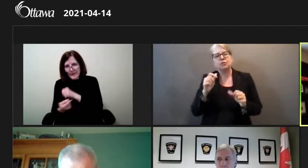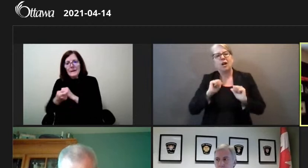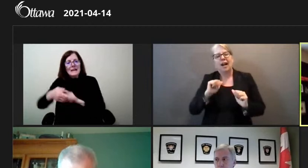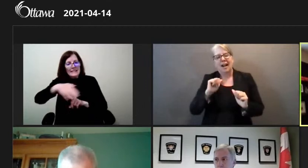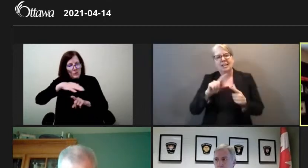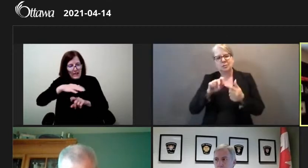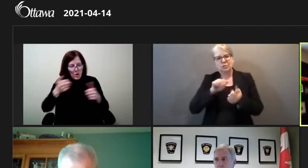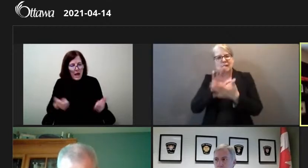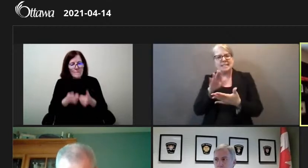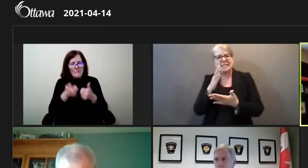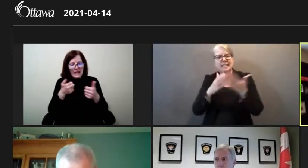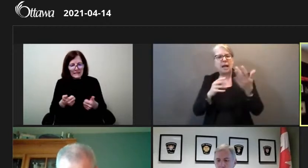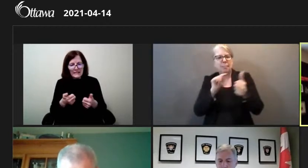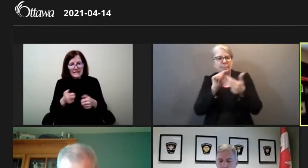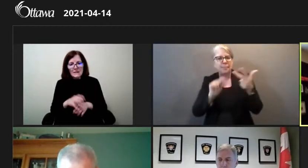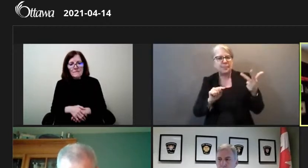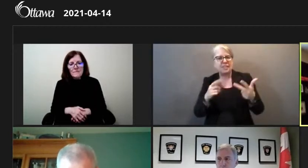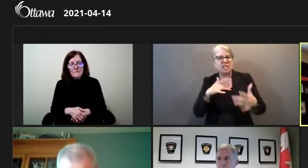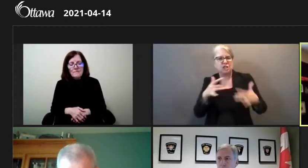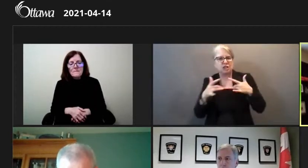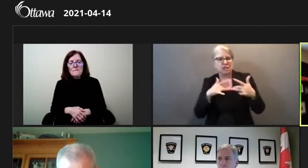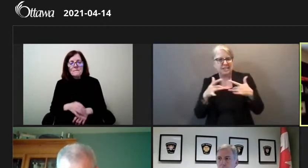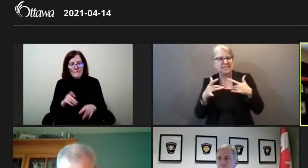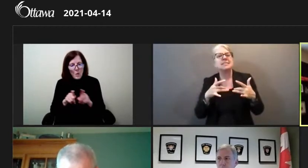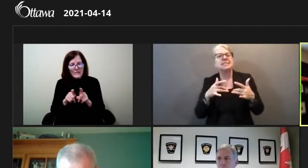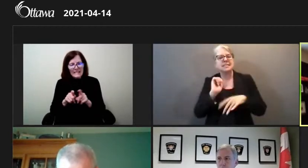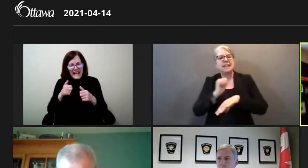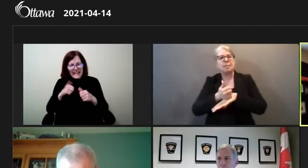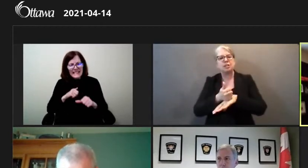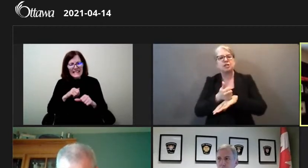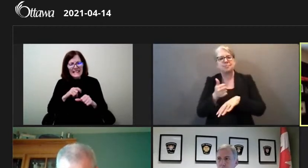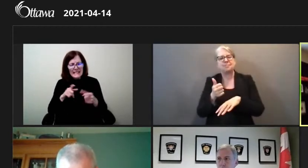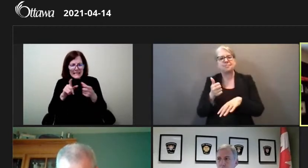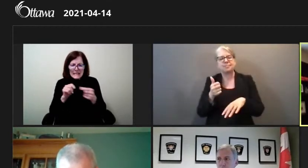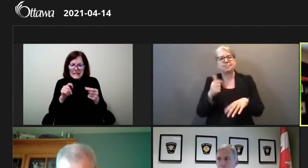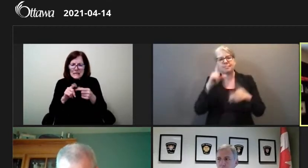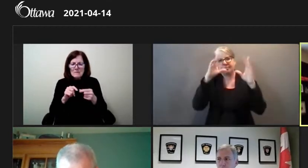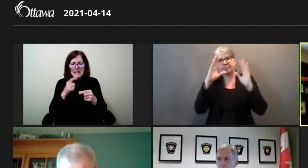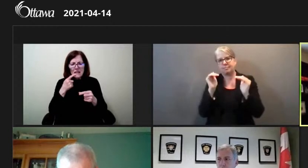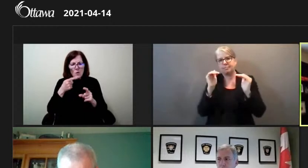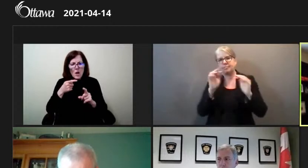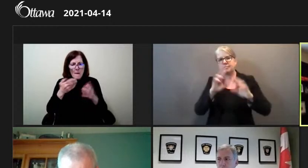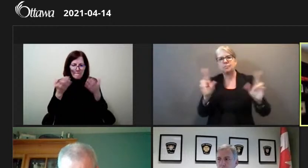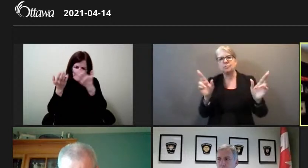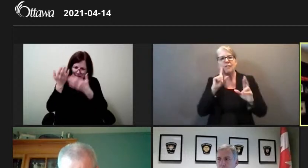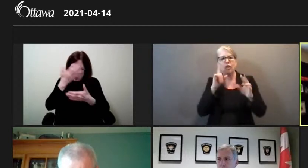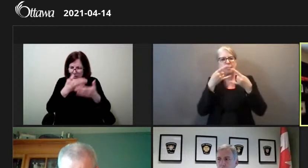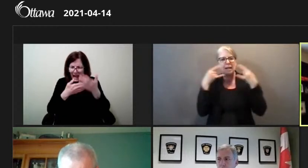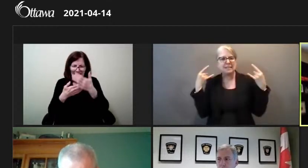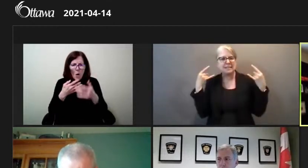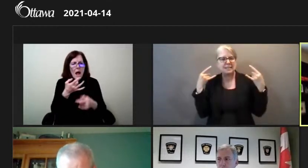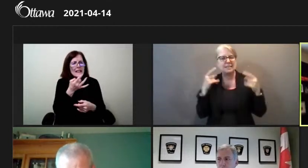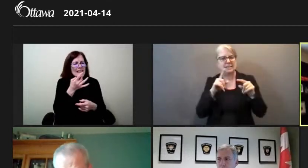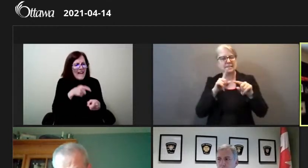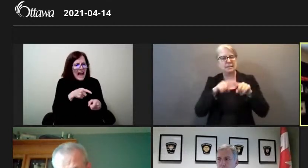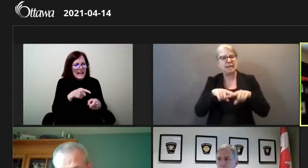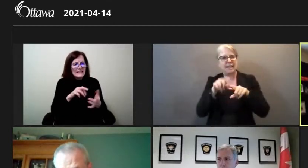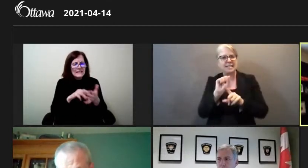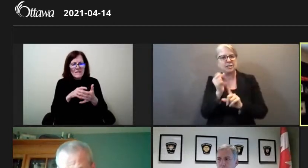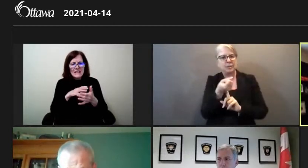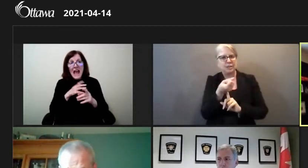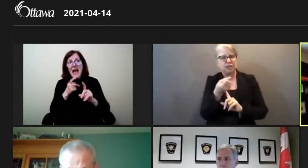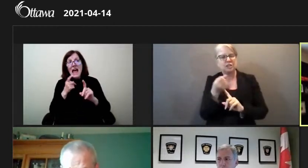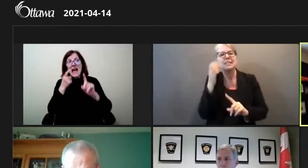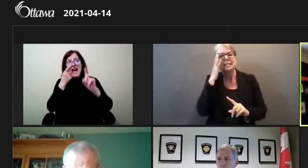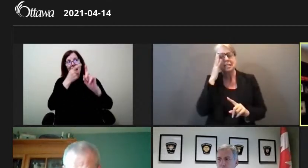address some of those concerns and established expectations for masking in various situations. So we're looking at